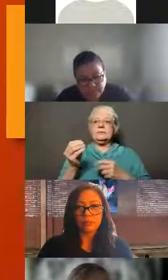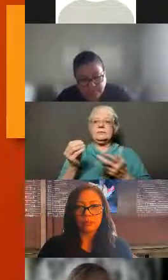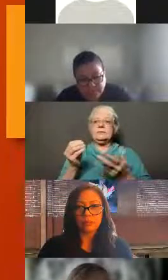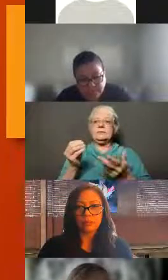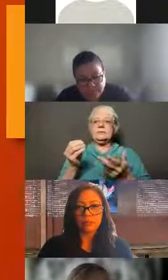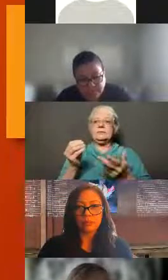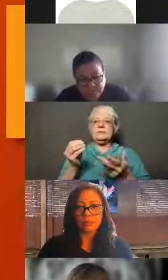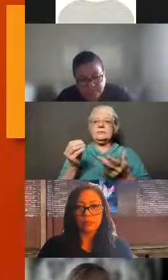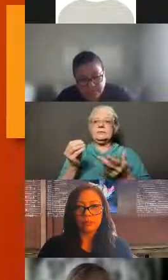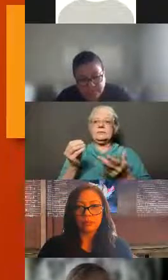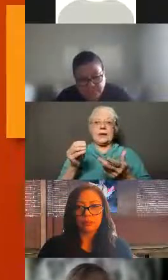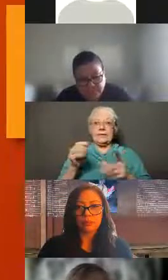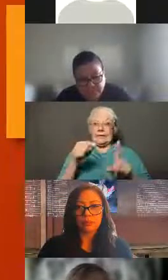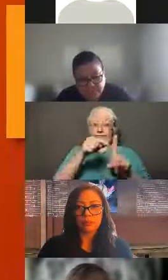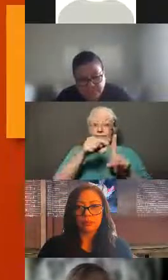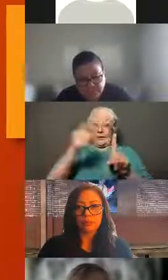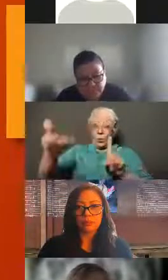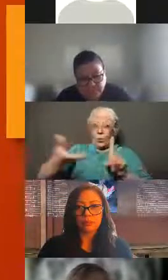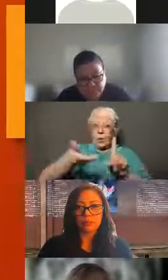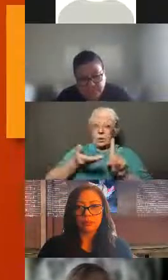they're welcome